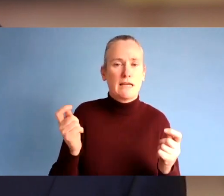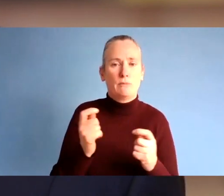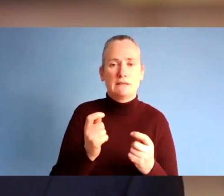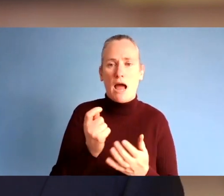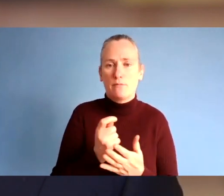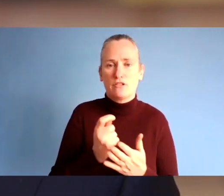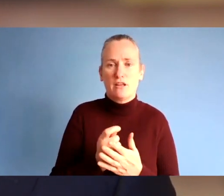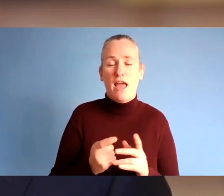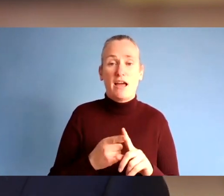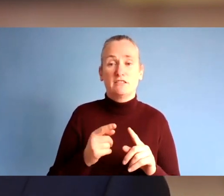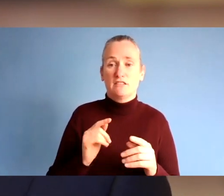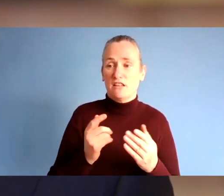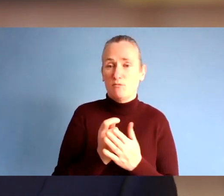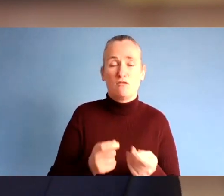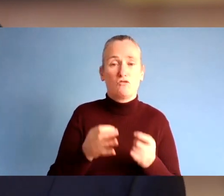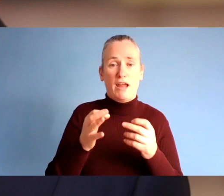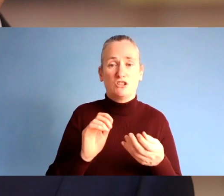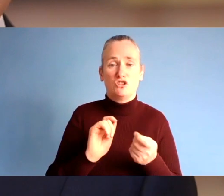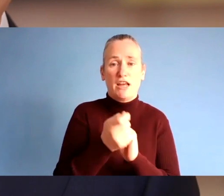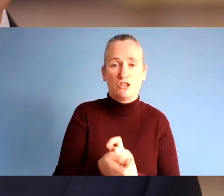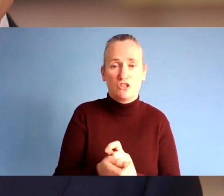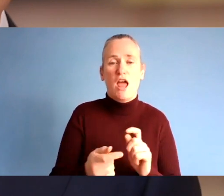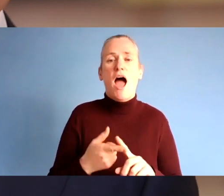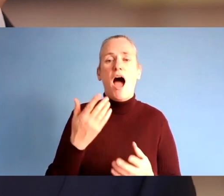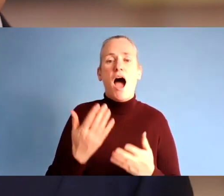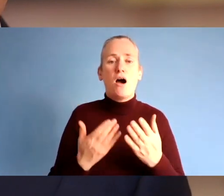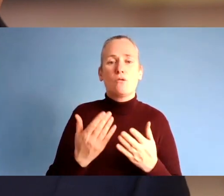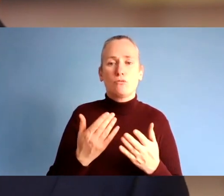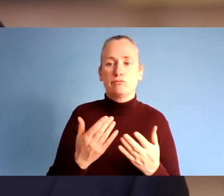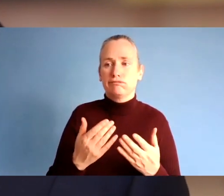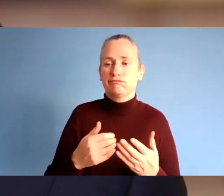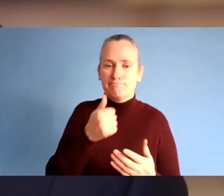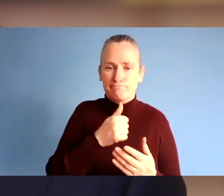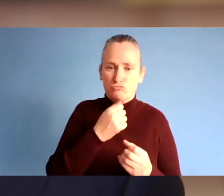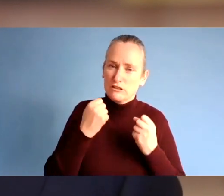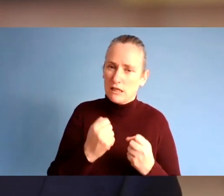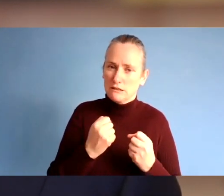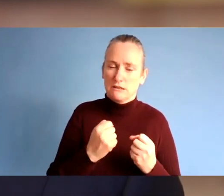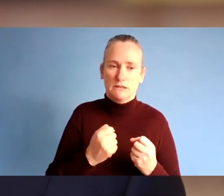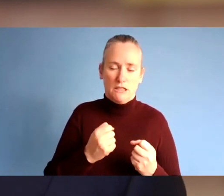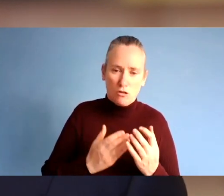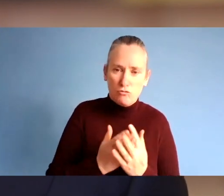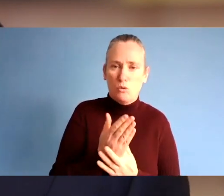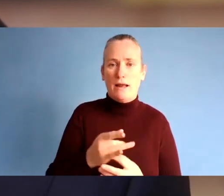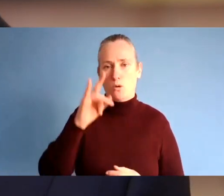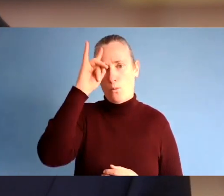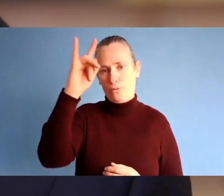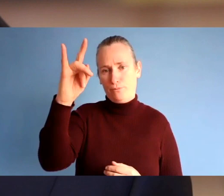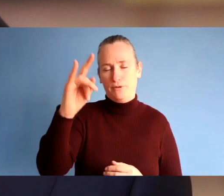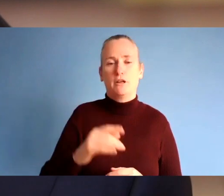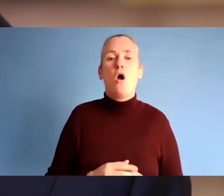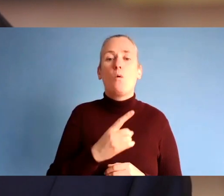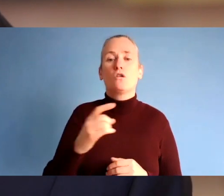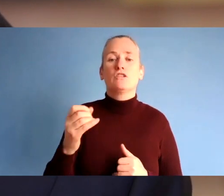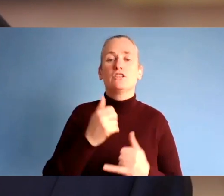and periods of great change. We have done this by drawing on reserves of resilience, fortitude and hope. 100 years